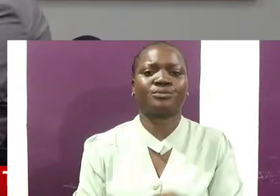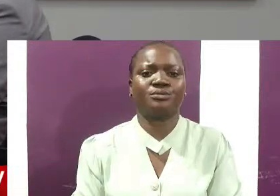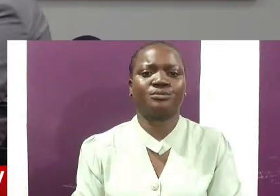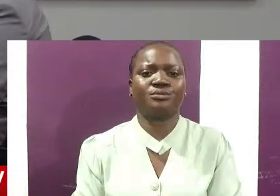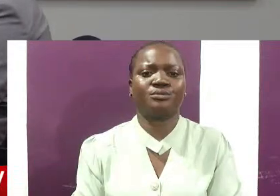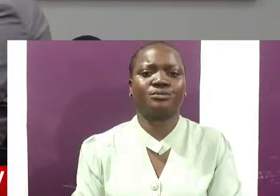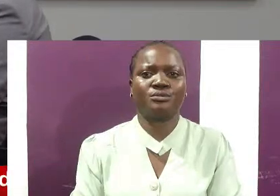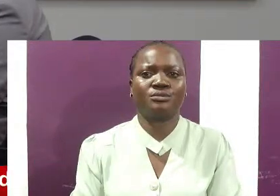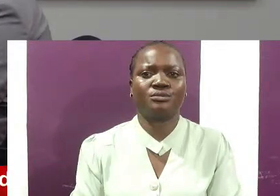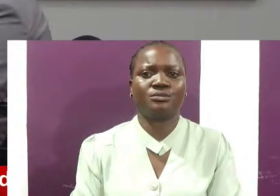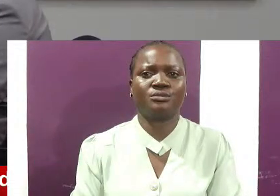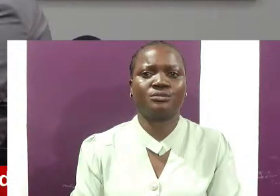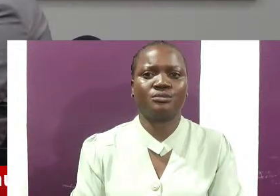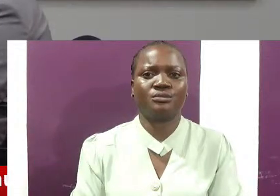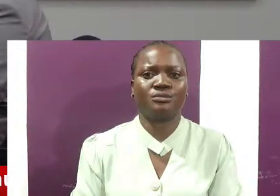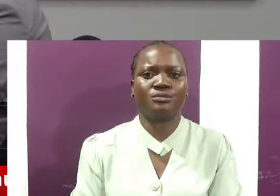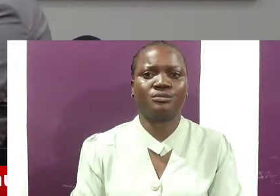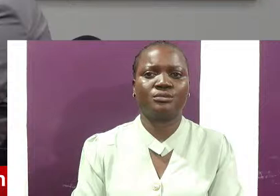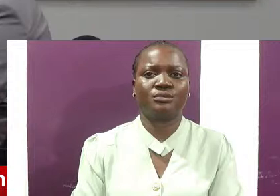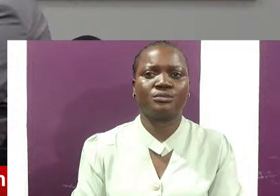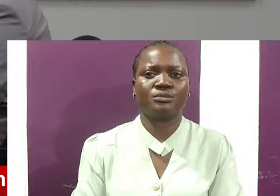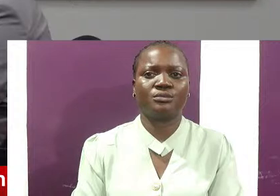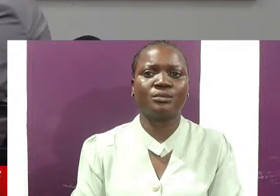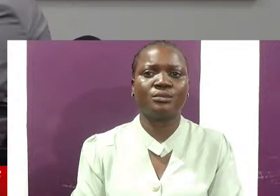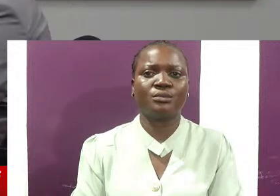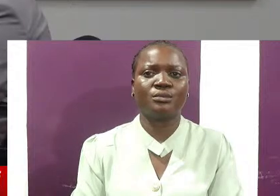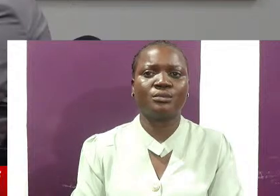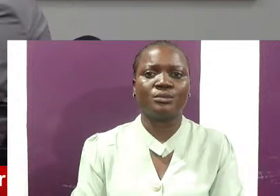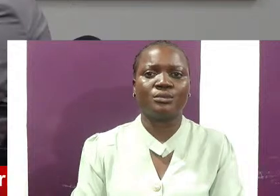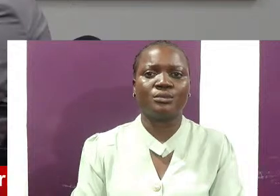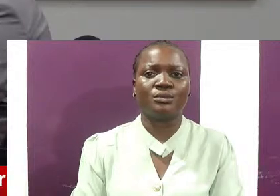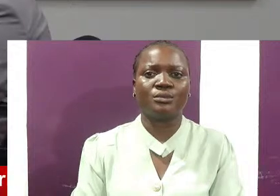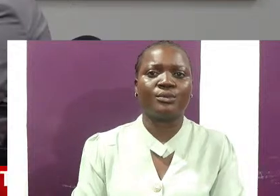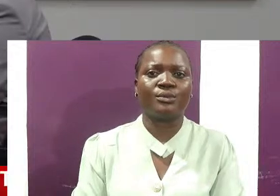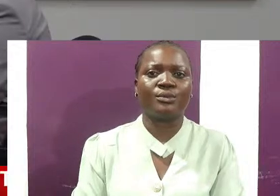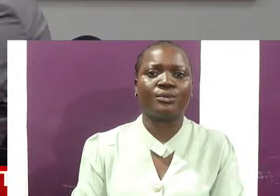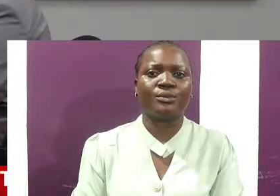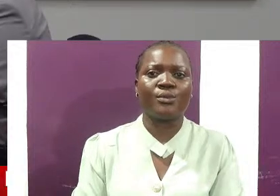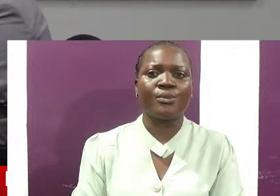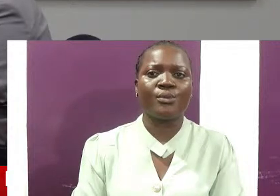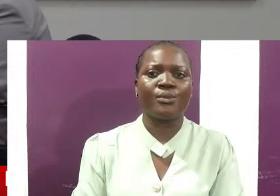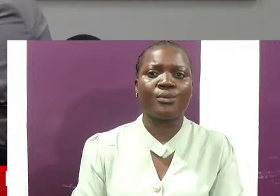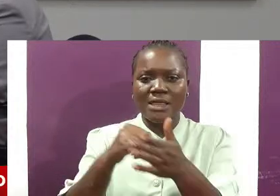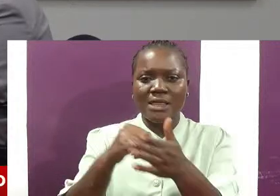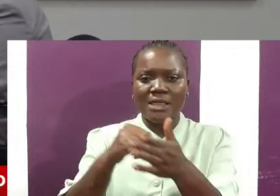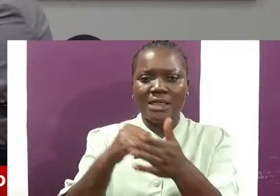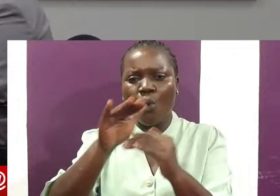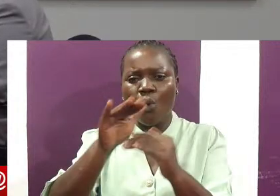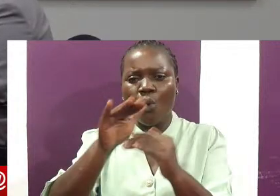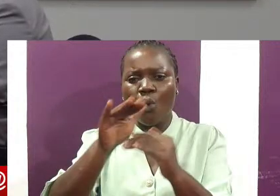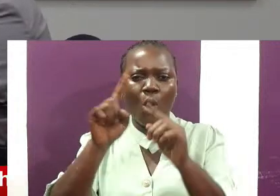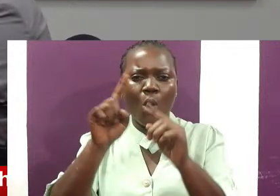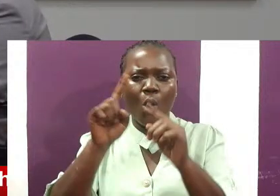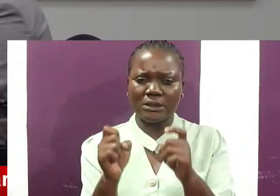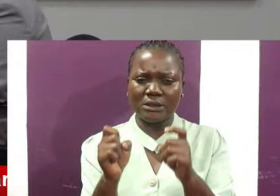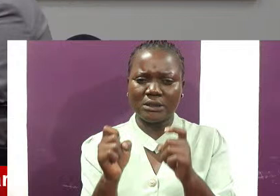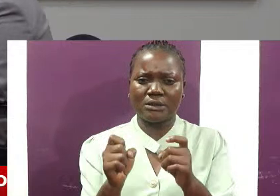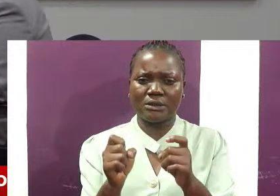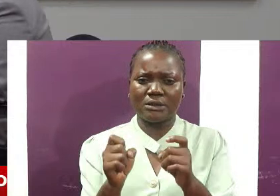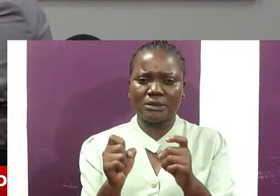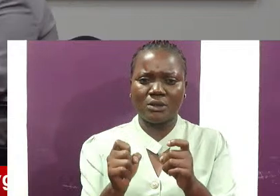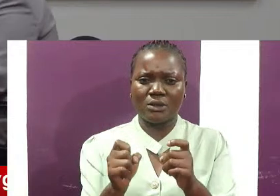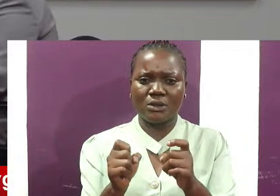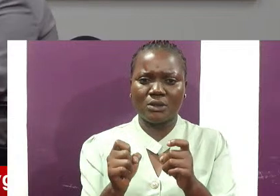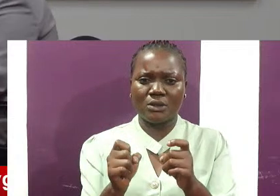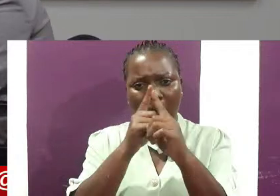about a 35-minute period of why we've gotten to the point that we're at. But the easiest answer is sin. Man